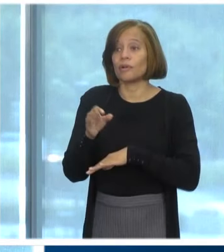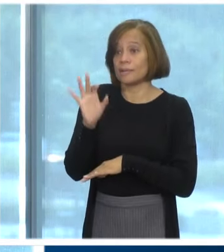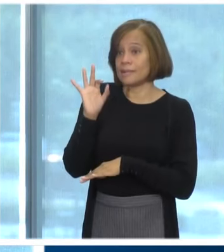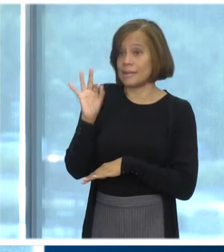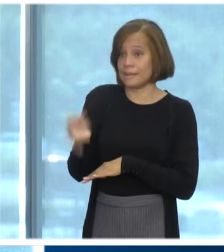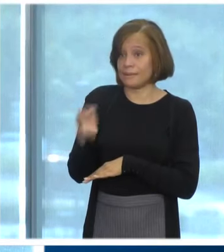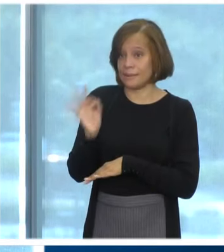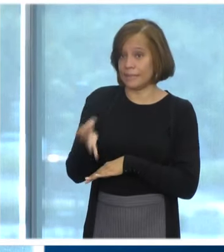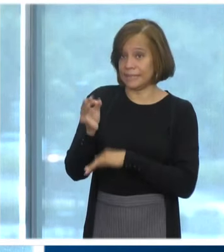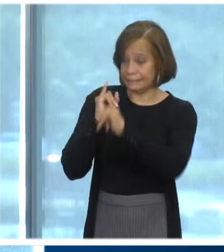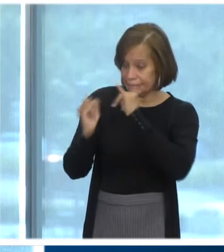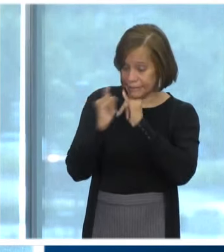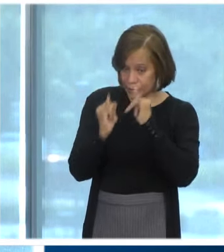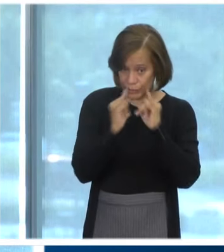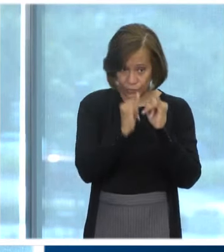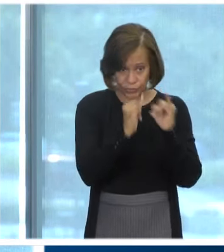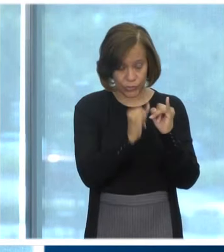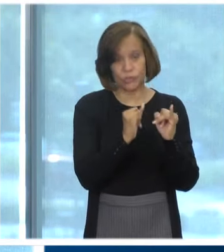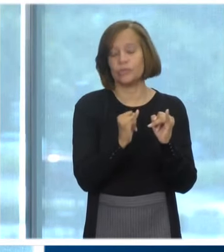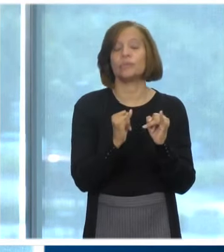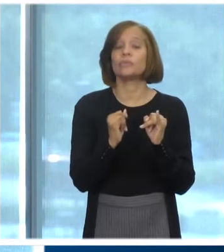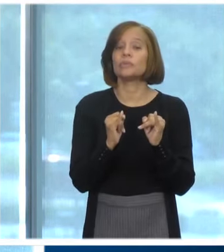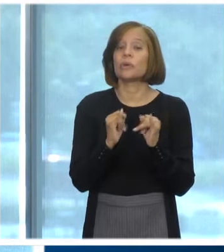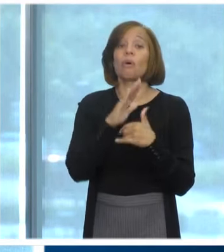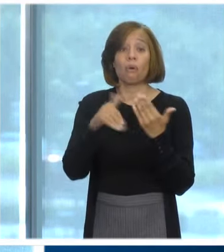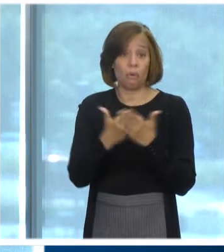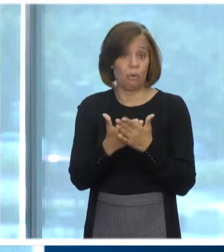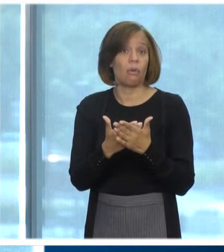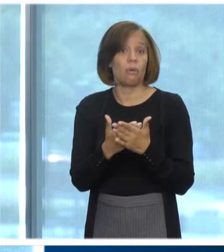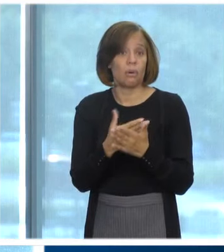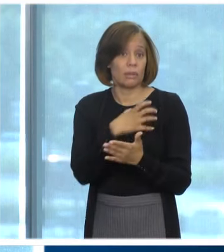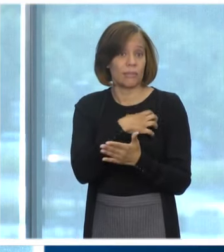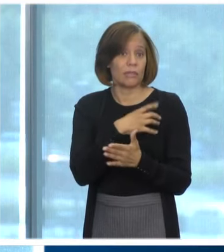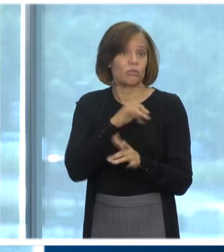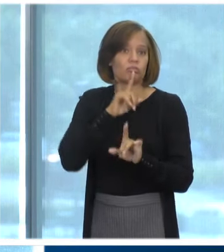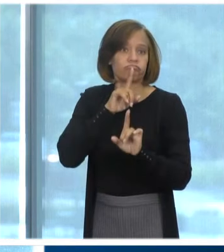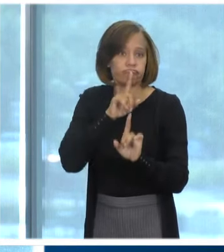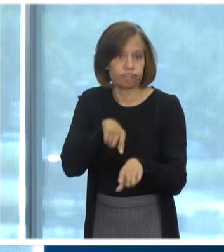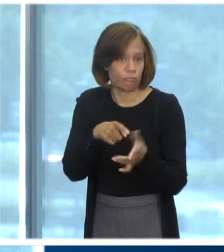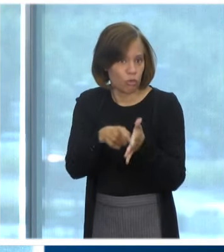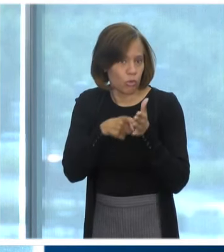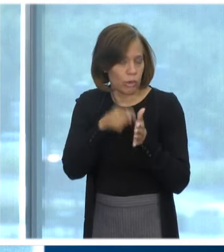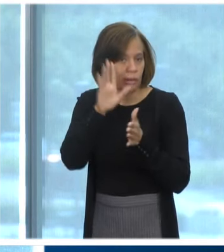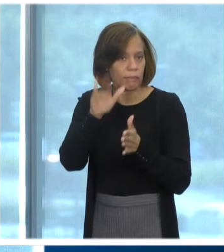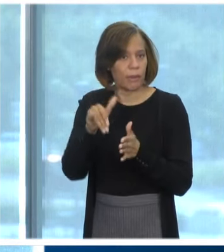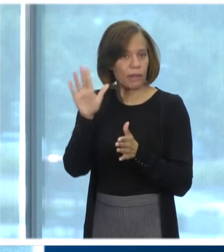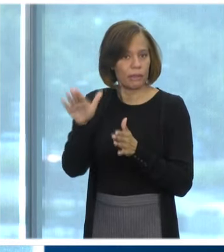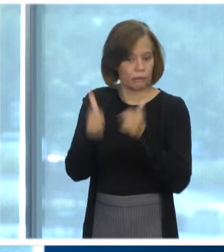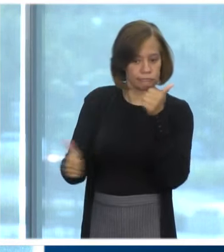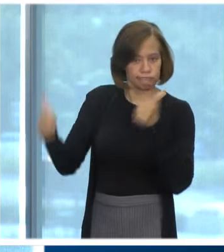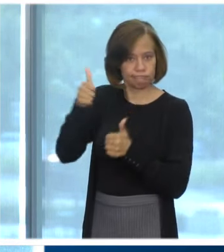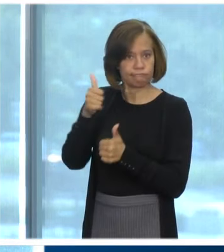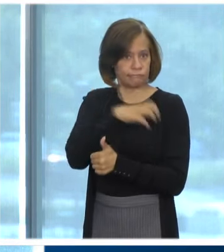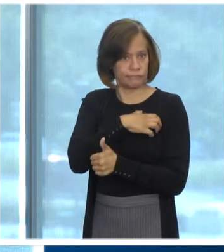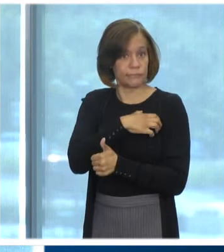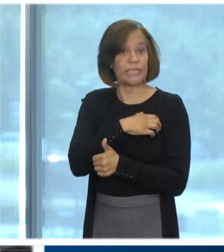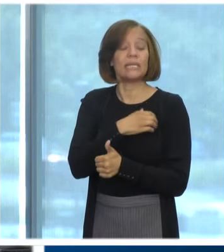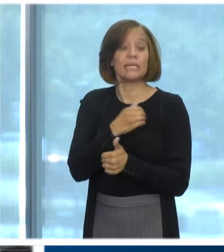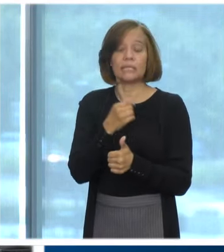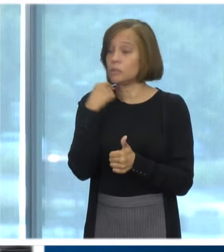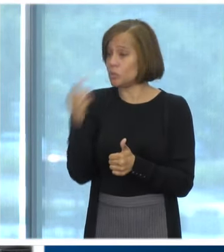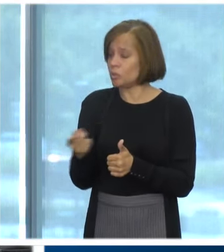officer who was interviewed was ordered by the chain of command to answer the questions we posed and to answer them truthfully.